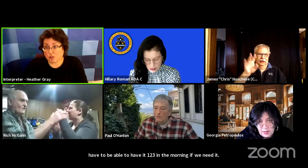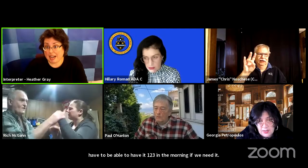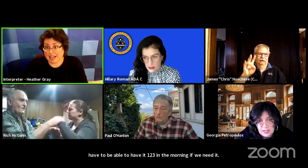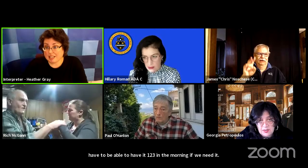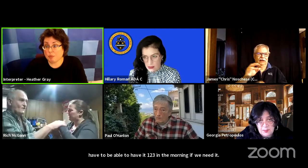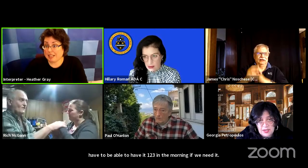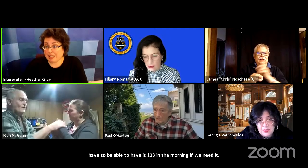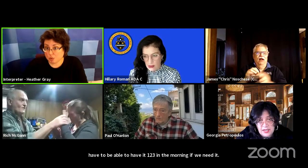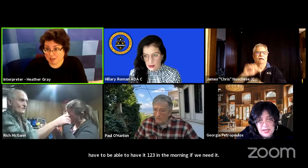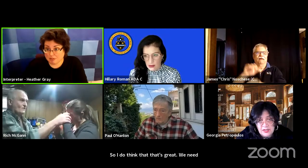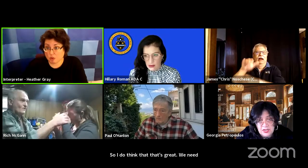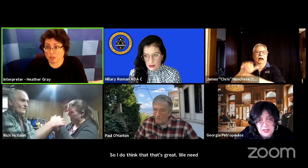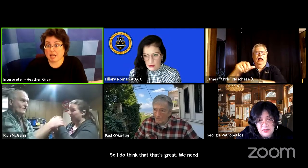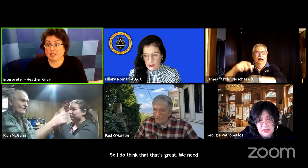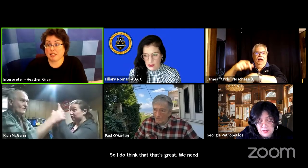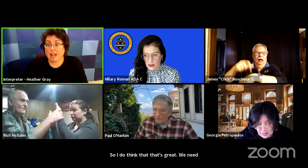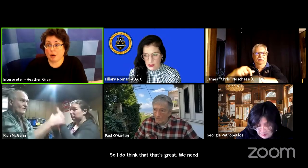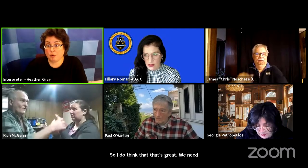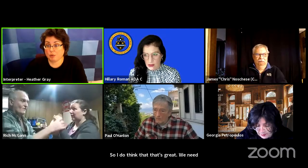that that's great. We need